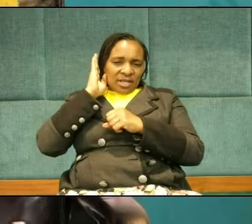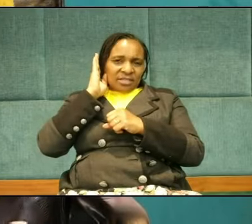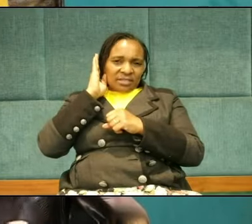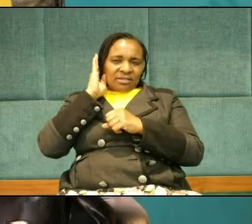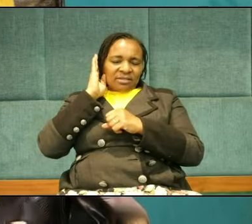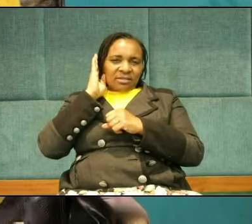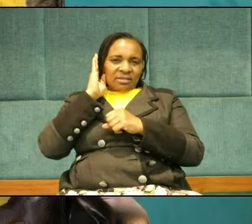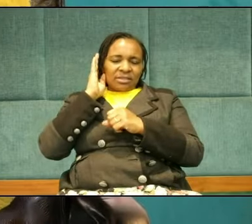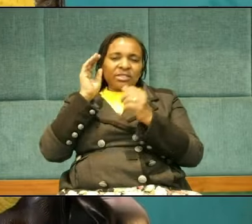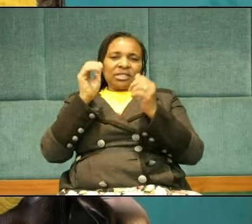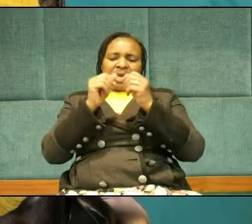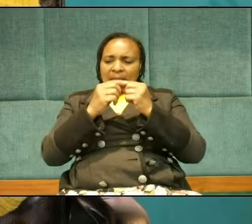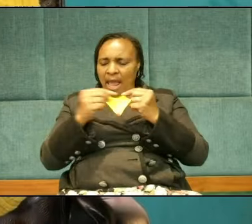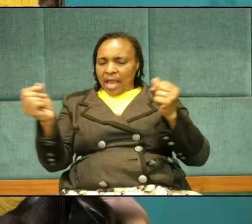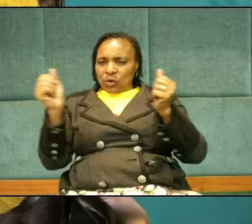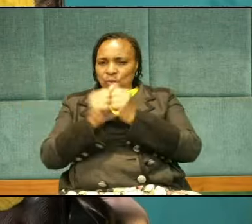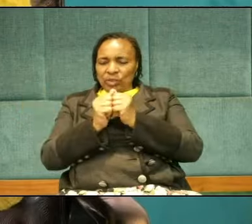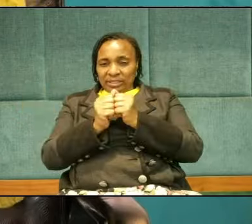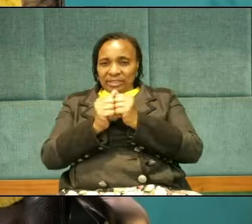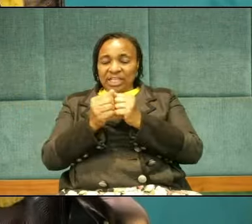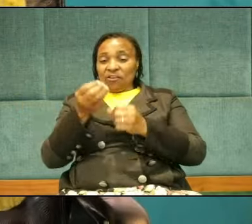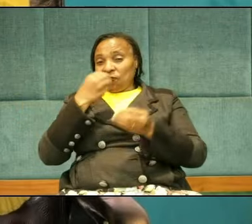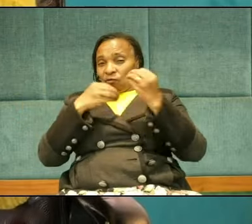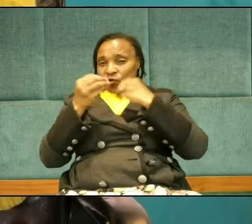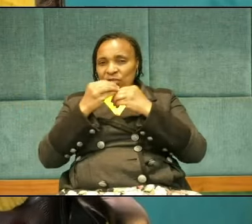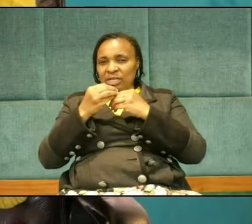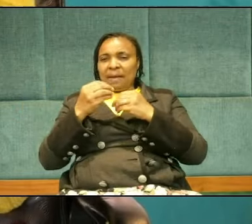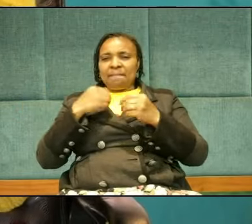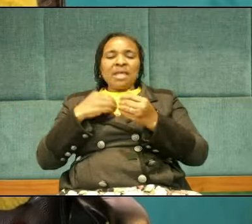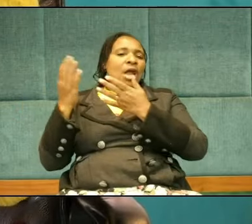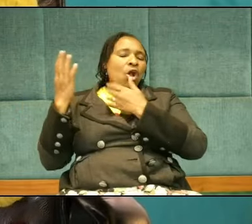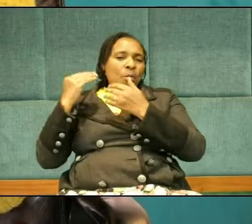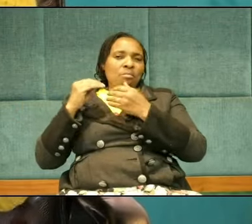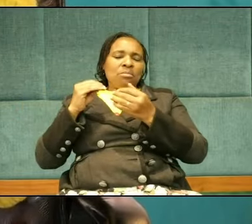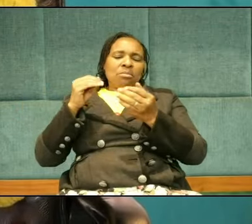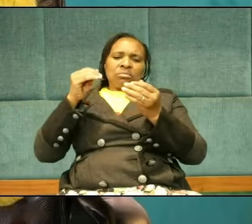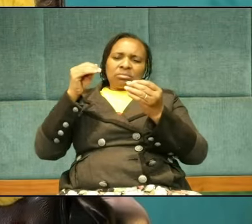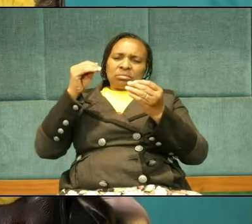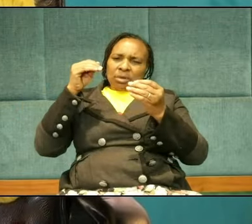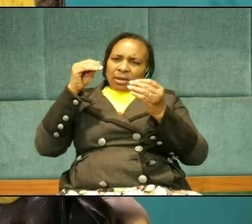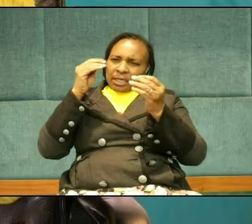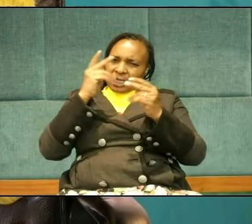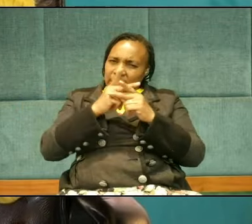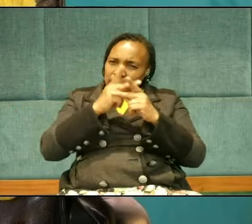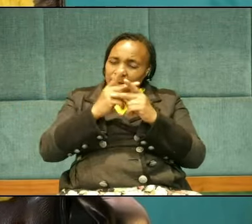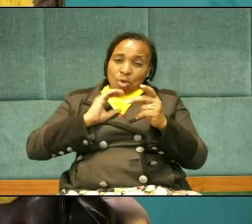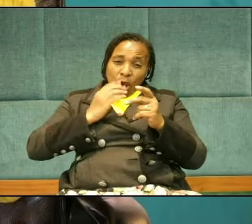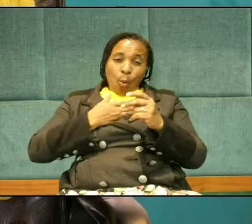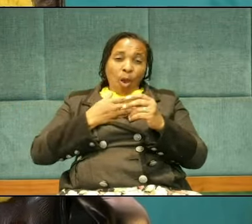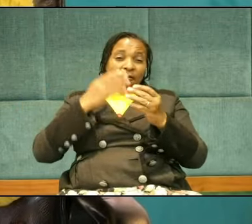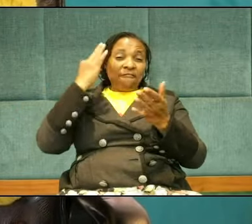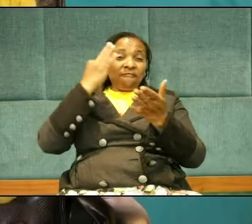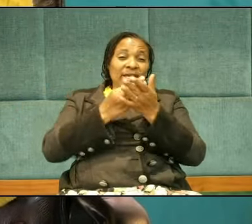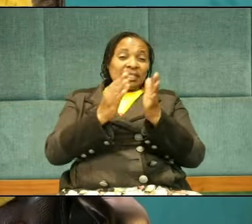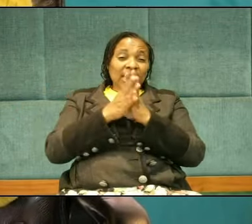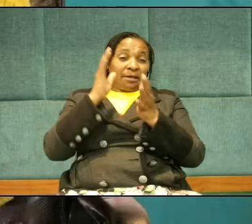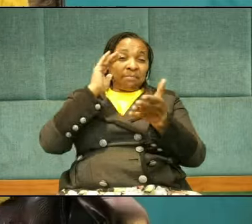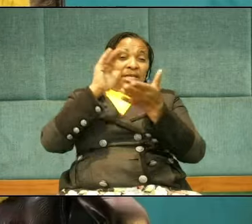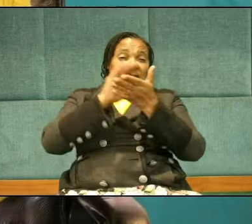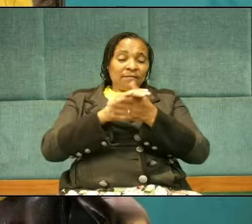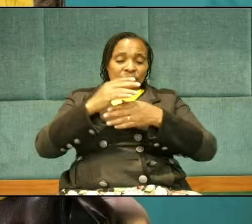in line with the diet. So I hope that we can bank our faith and bank our belief and honoring